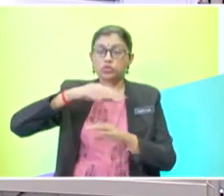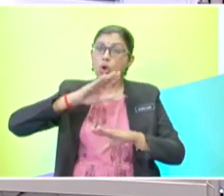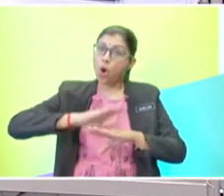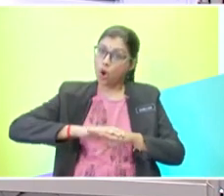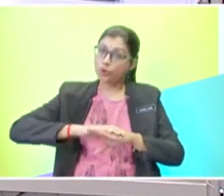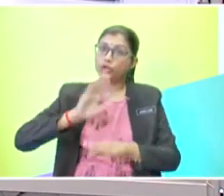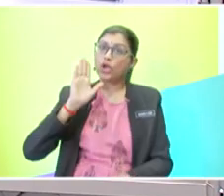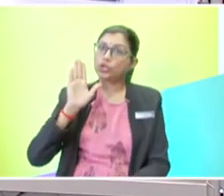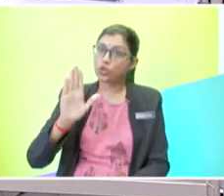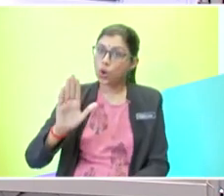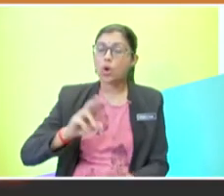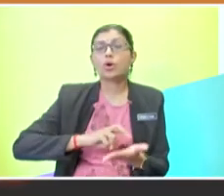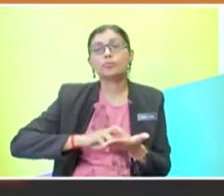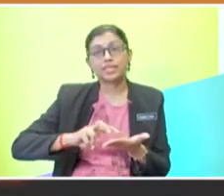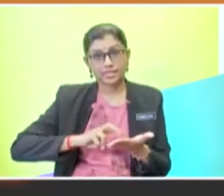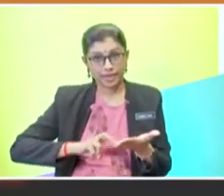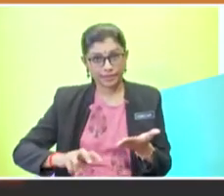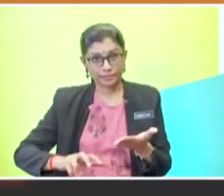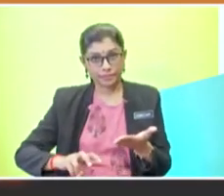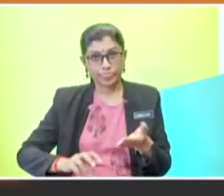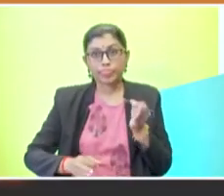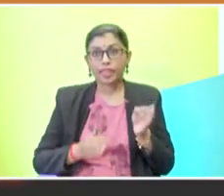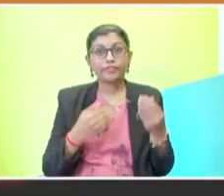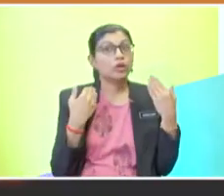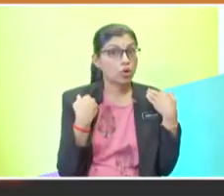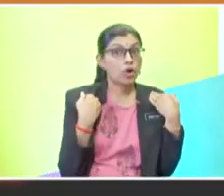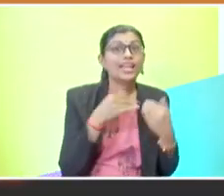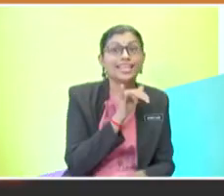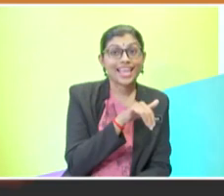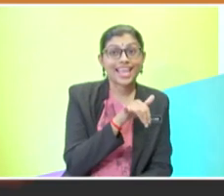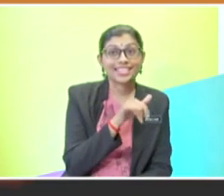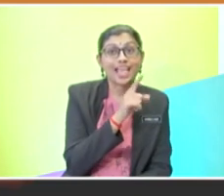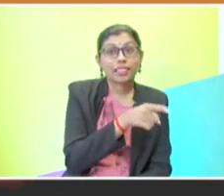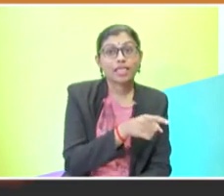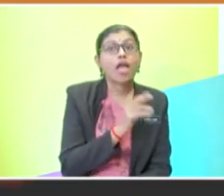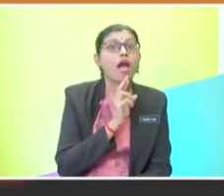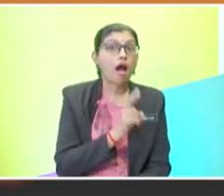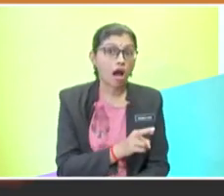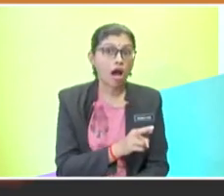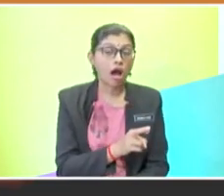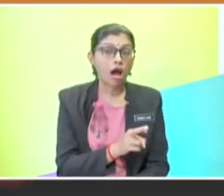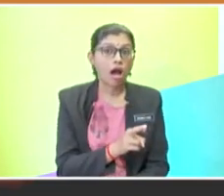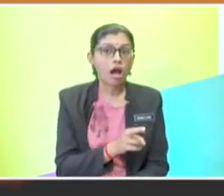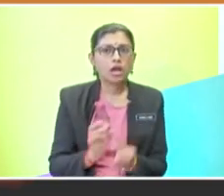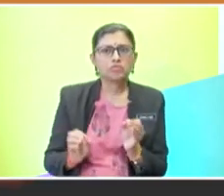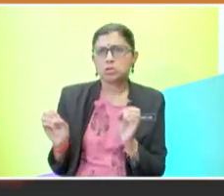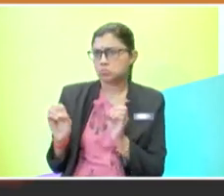are, then your reply would be, yes, there are, okay? If there is